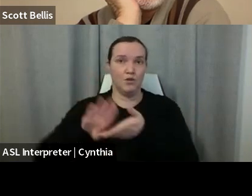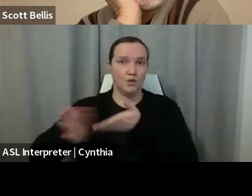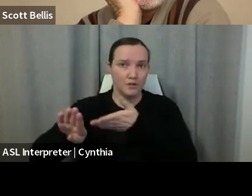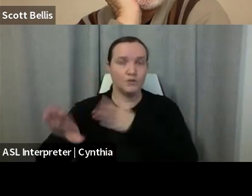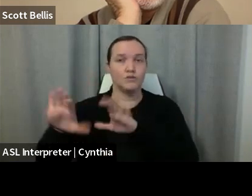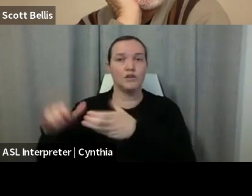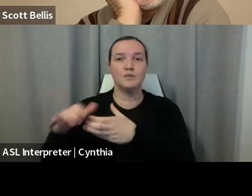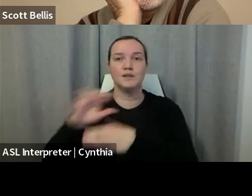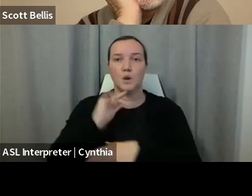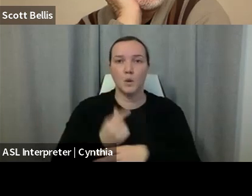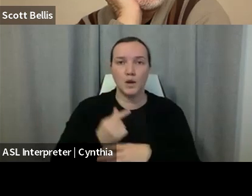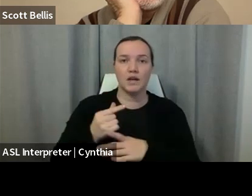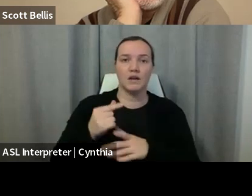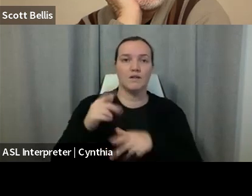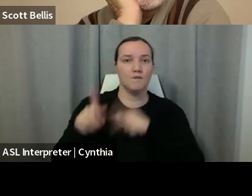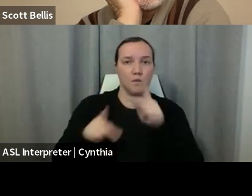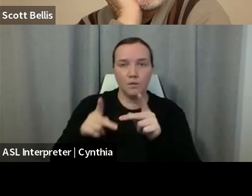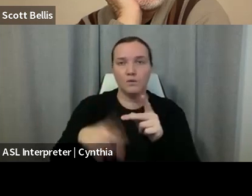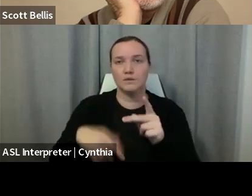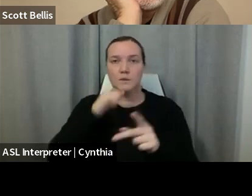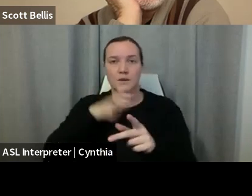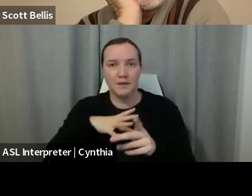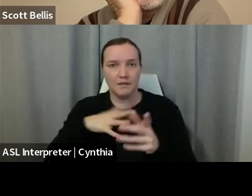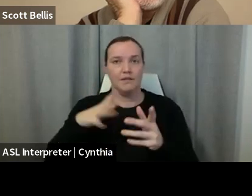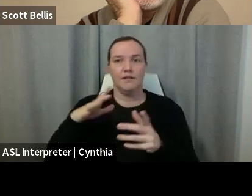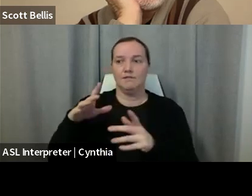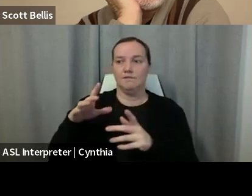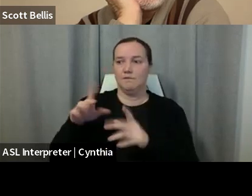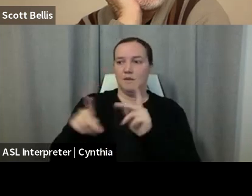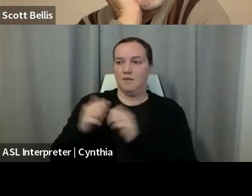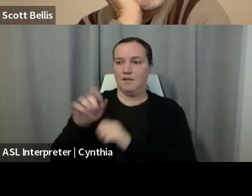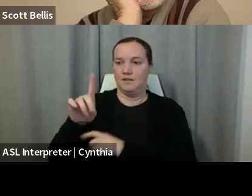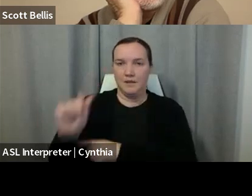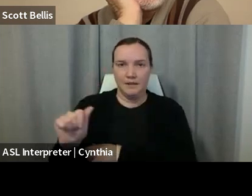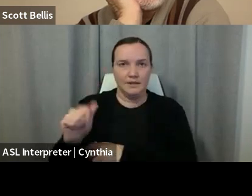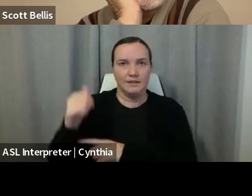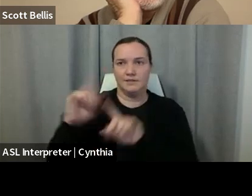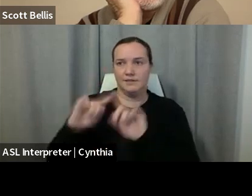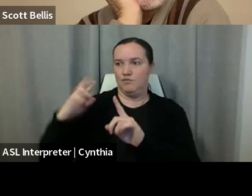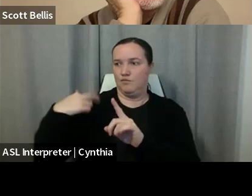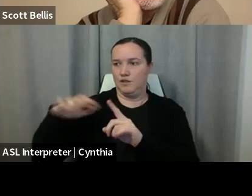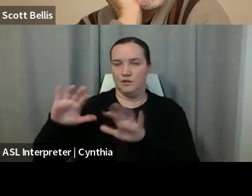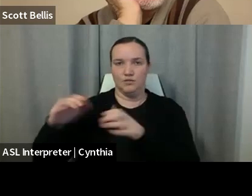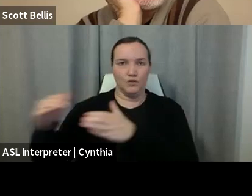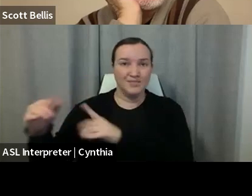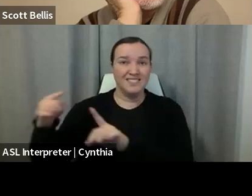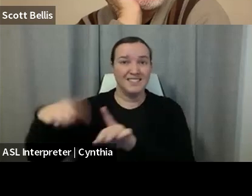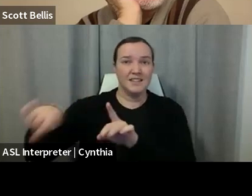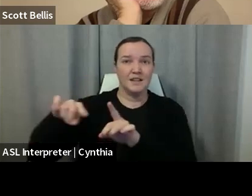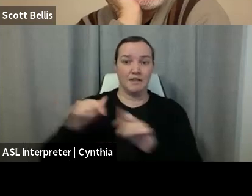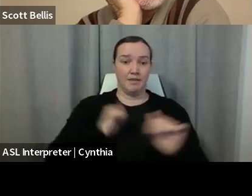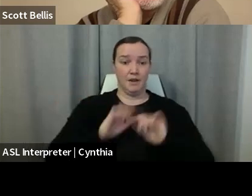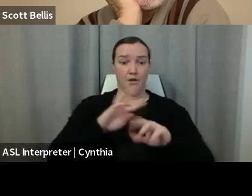folks, women, disabled folks, people of different religious affiliations, that even the theater world